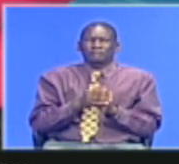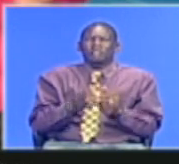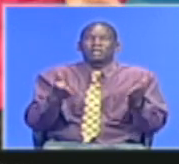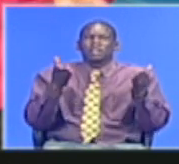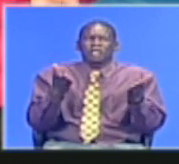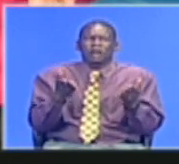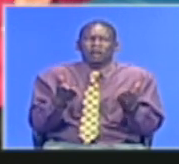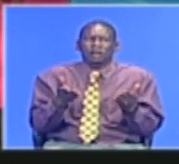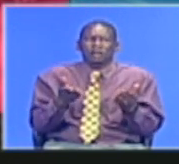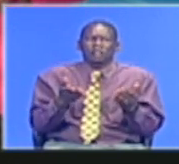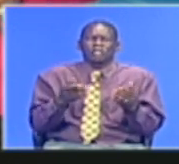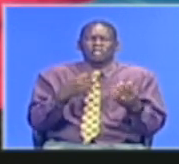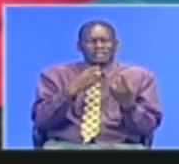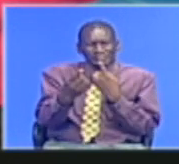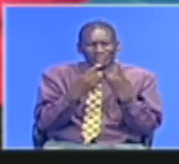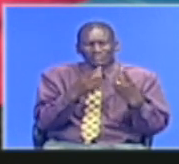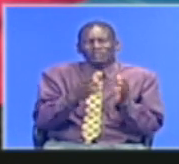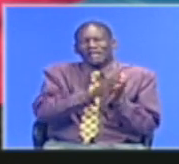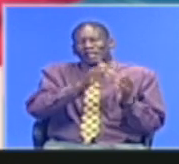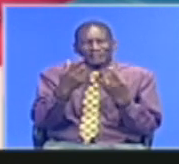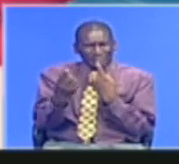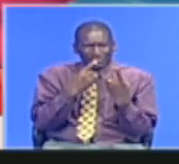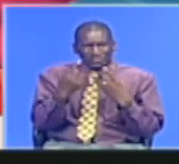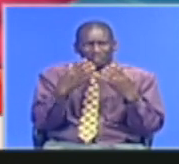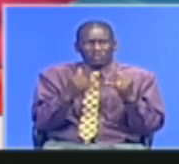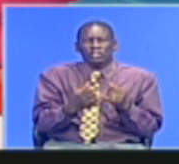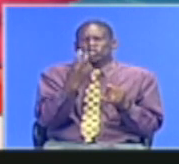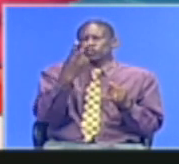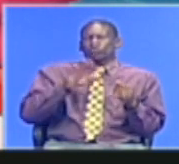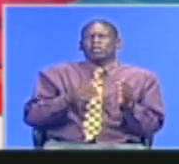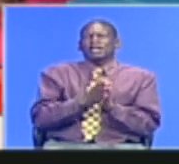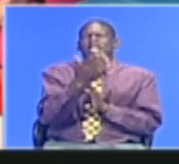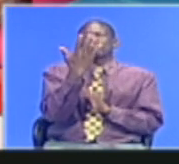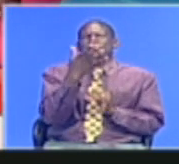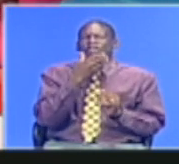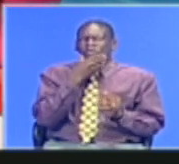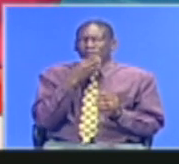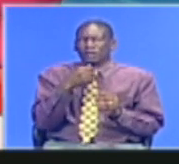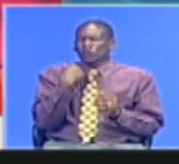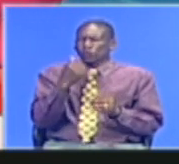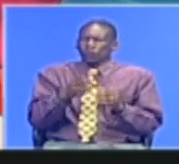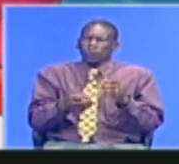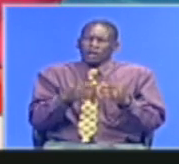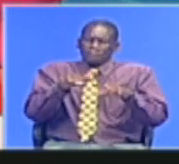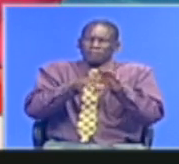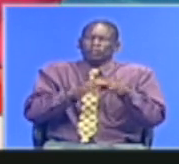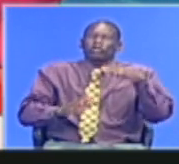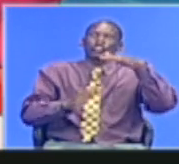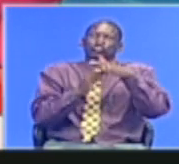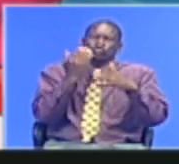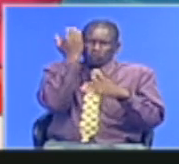Well, after compelling arguments and counter-arguments, the two women and five men that make up the Supreme Court have